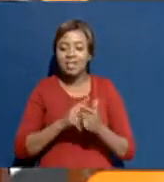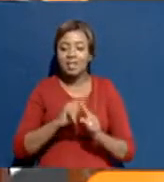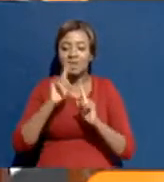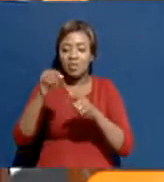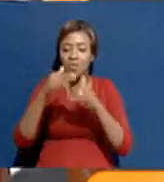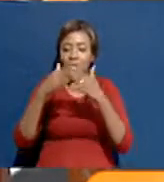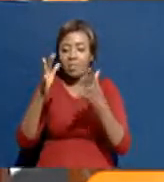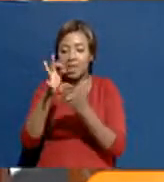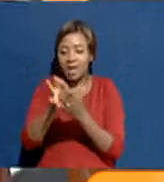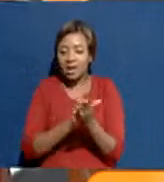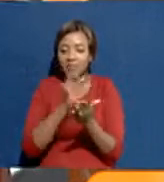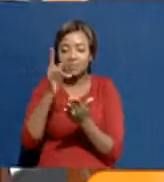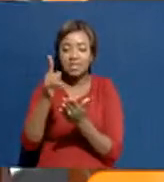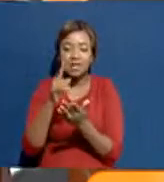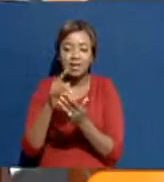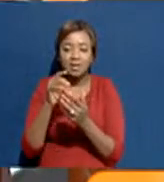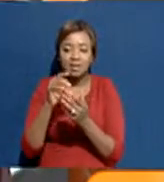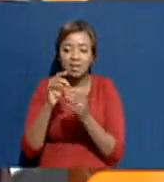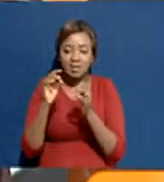mean, all manner of,